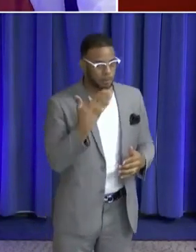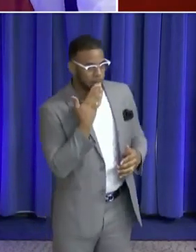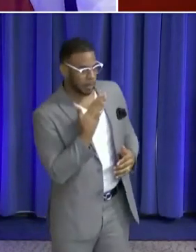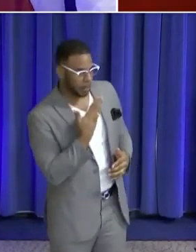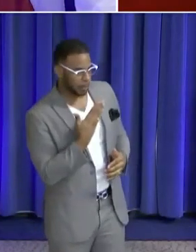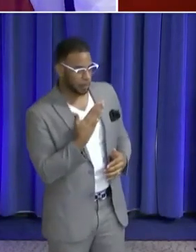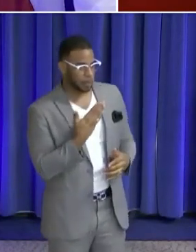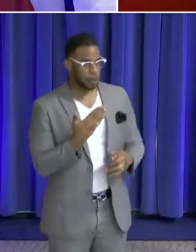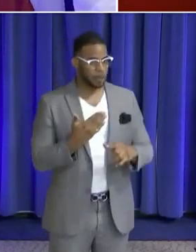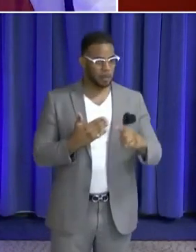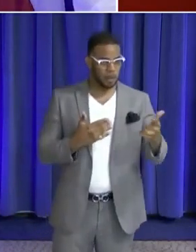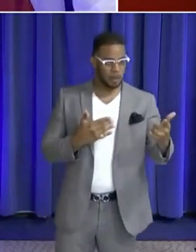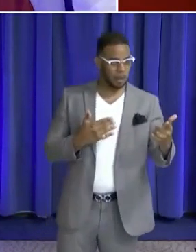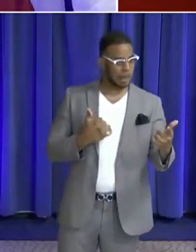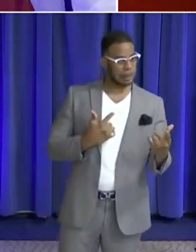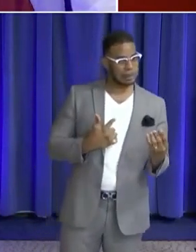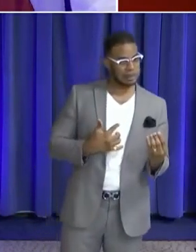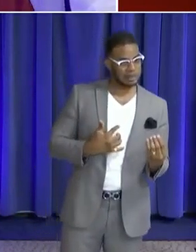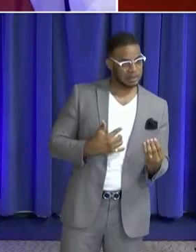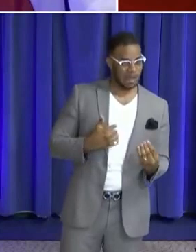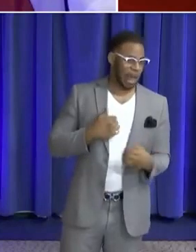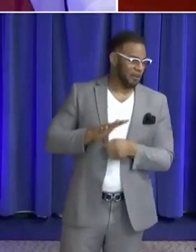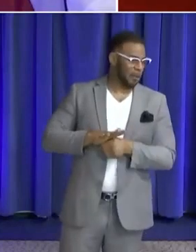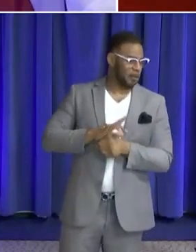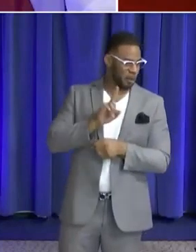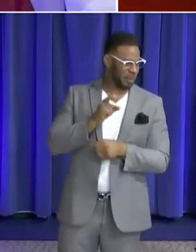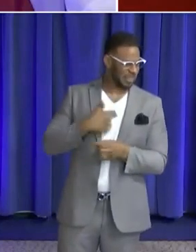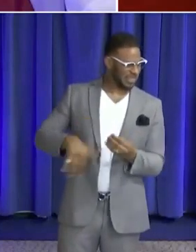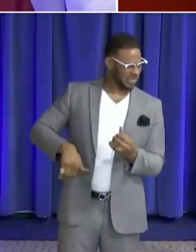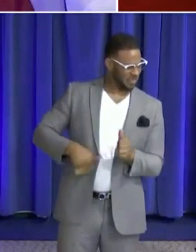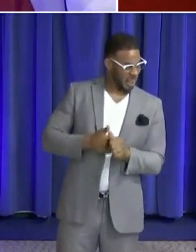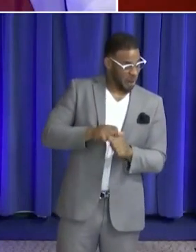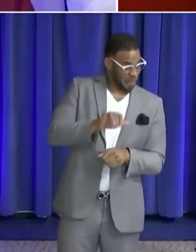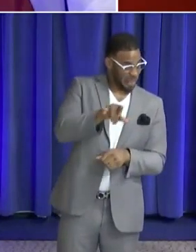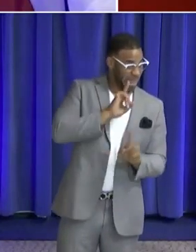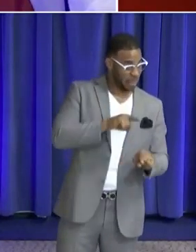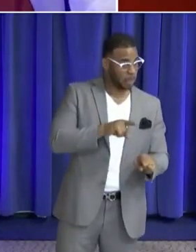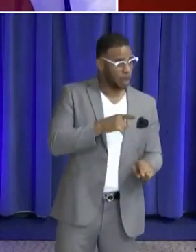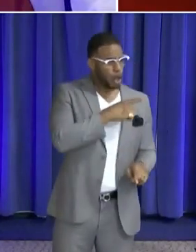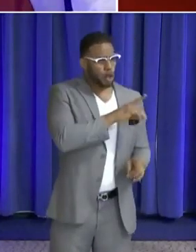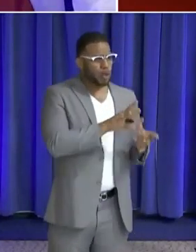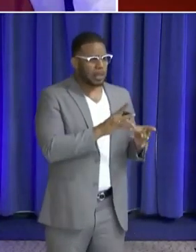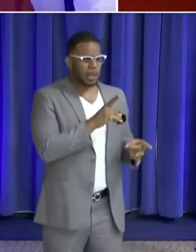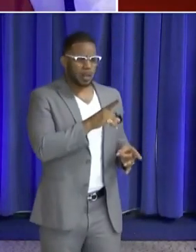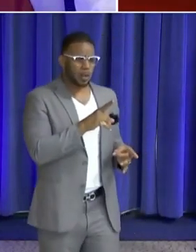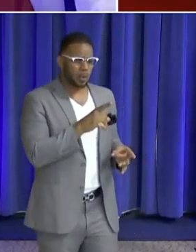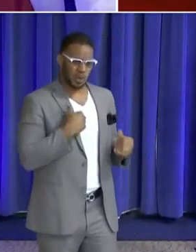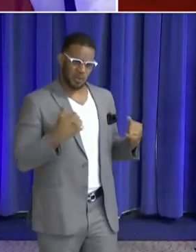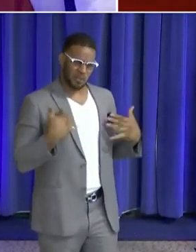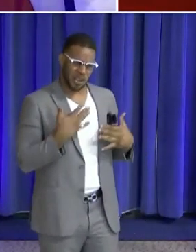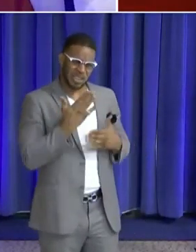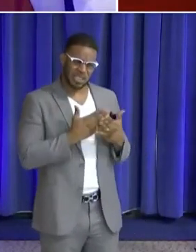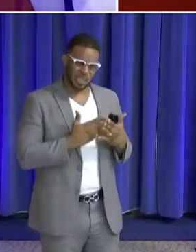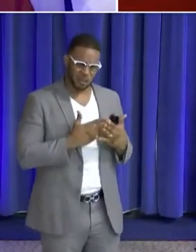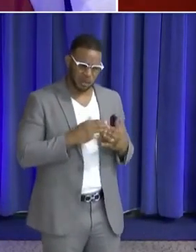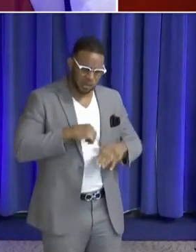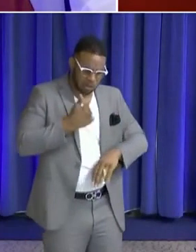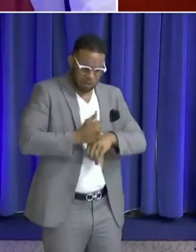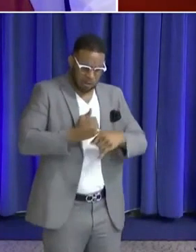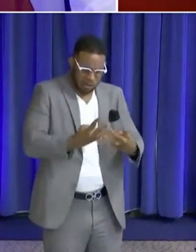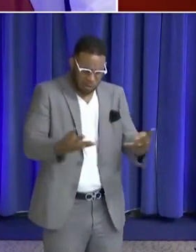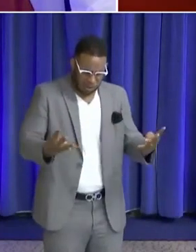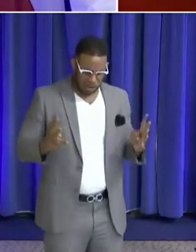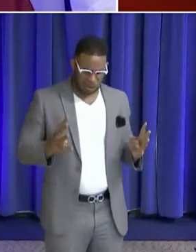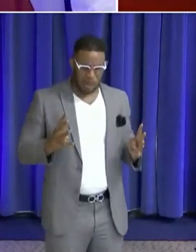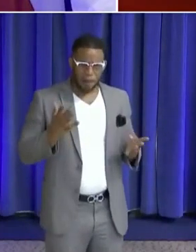Yes. Well, I have a COVID question, but just to follow up on that answer. So when you say you fear that some of the hardening up might become